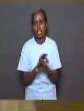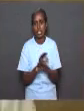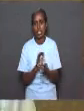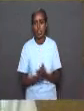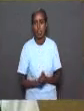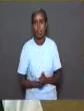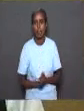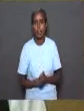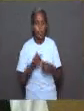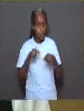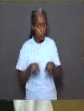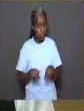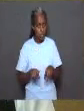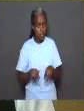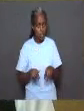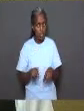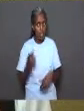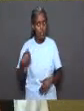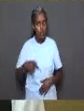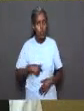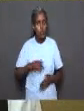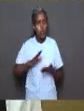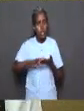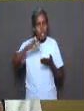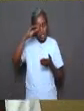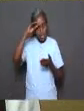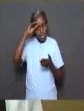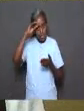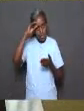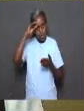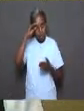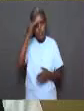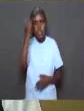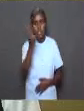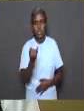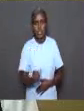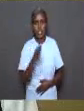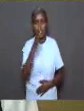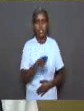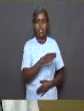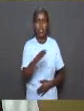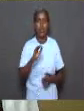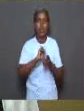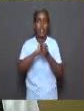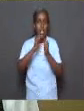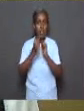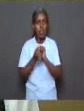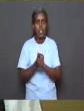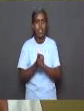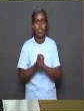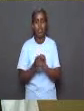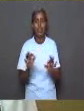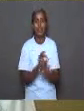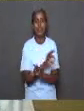functions. Today, we will learn to sketch the graph of the inverse